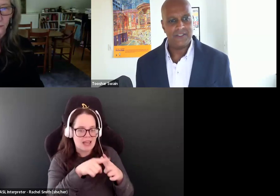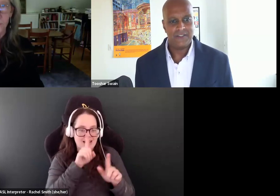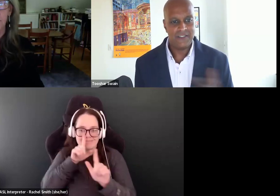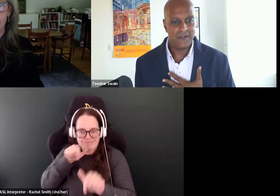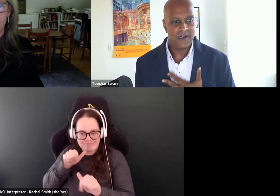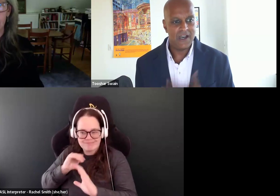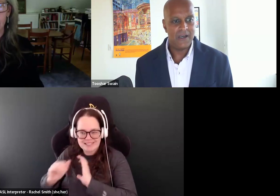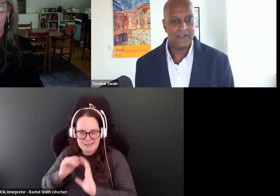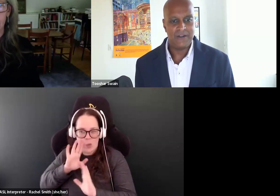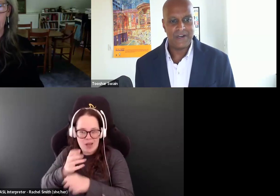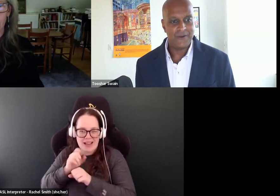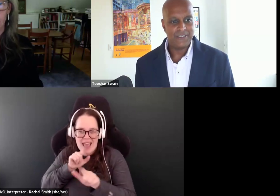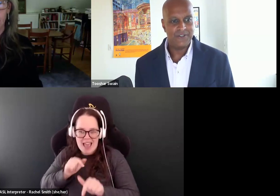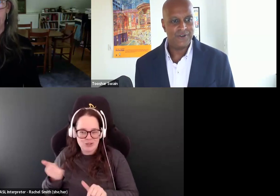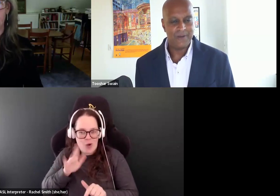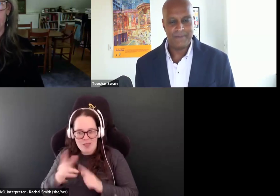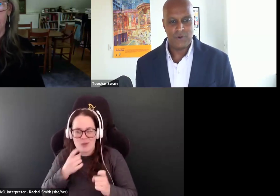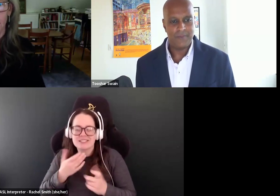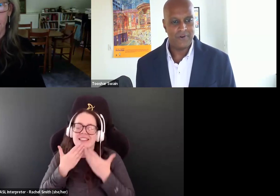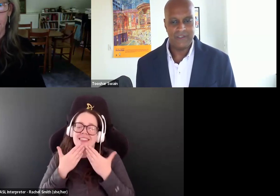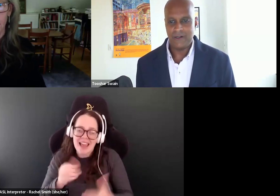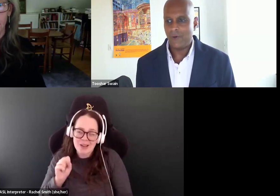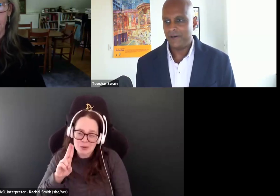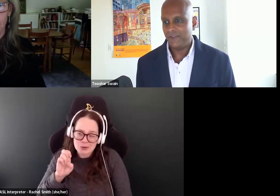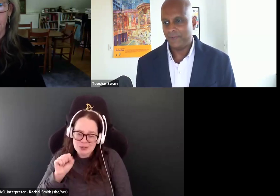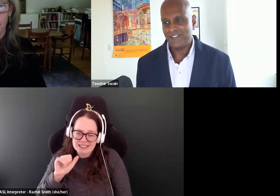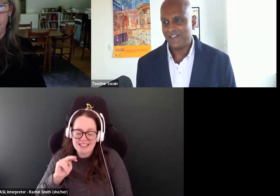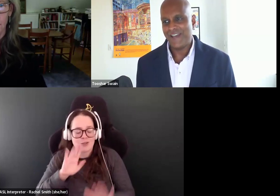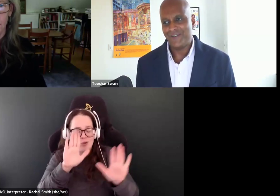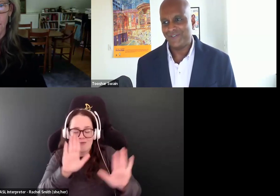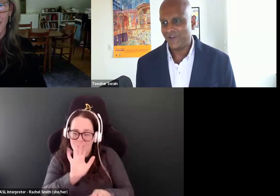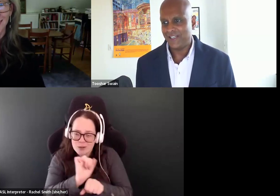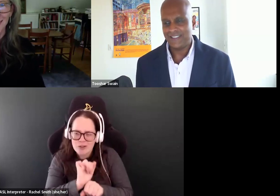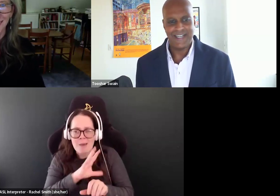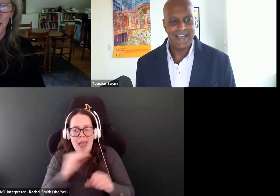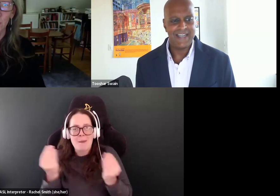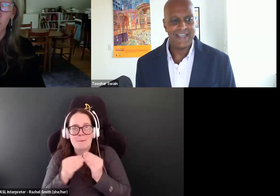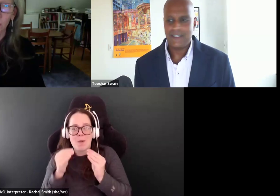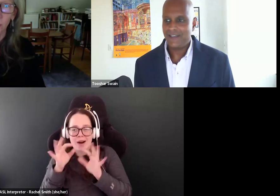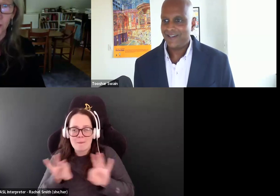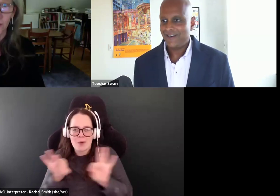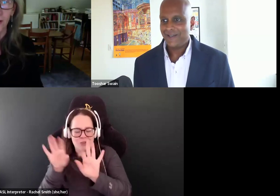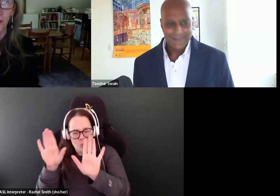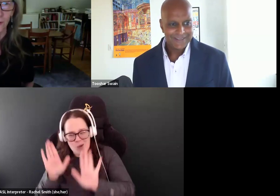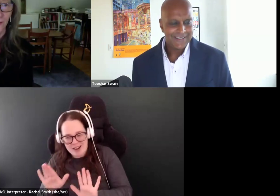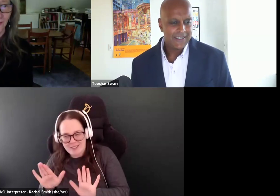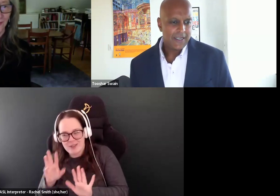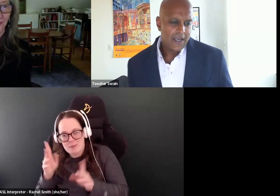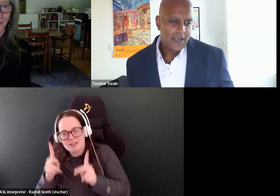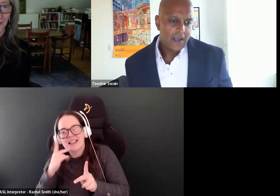thank you, Susan. You're great at what you do. More importantly, you're a wonderful person. Thank you for joining us today. It's really a pleasure. Thank